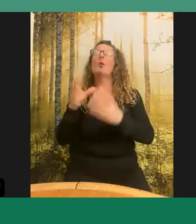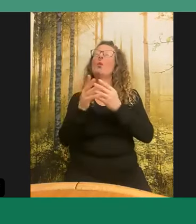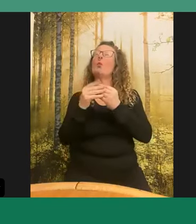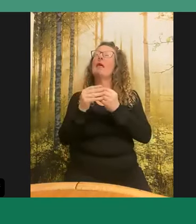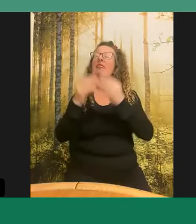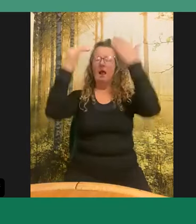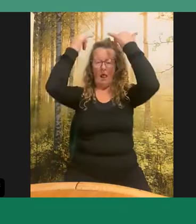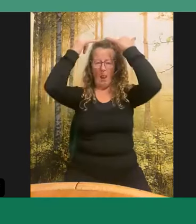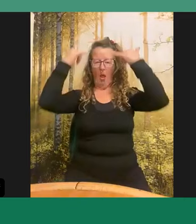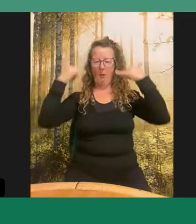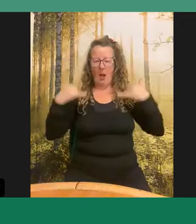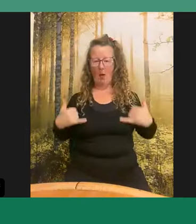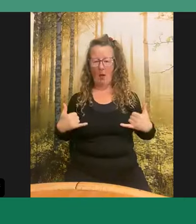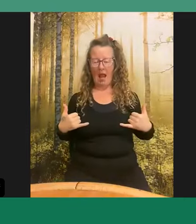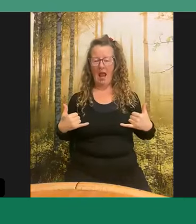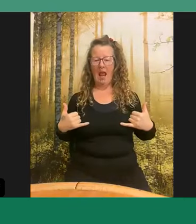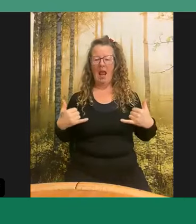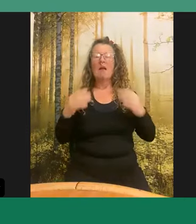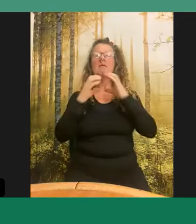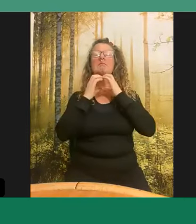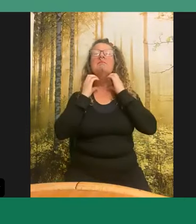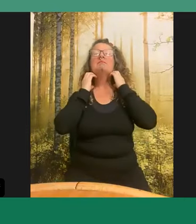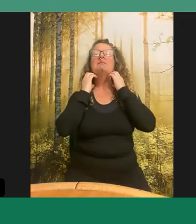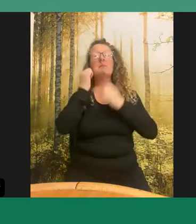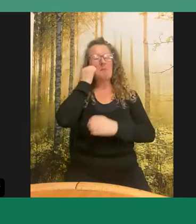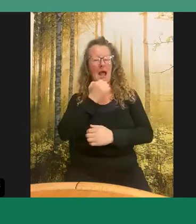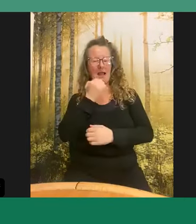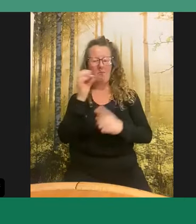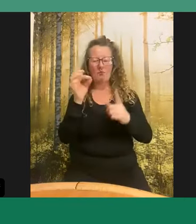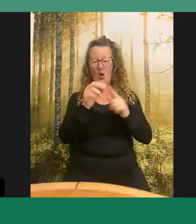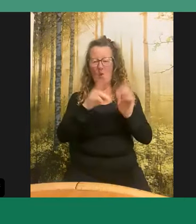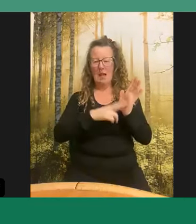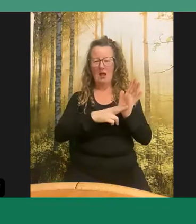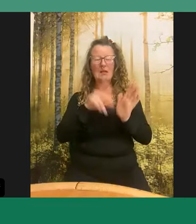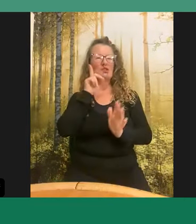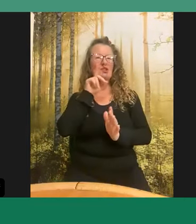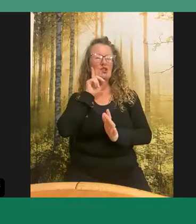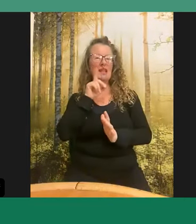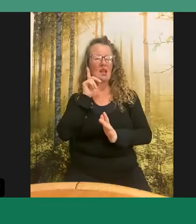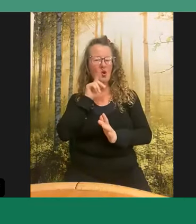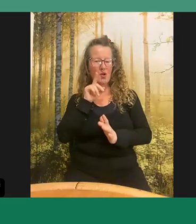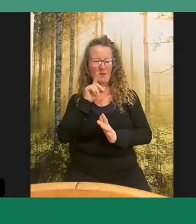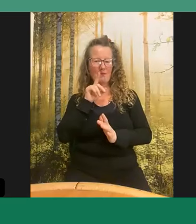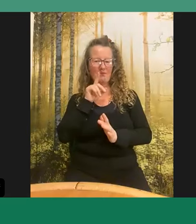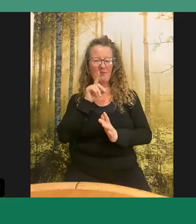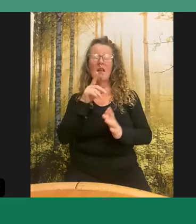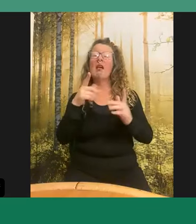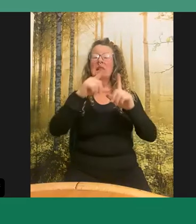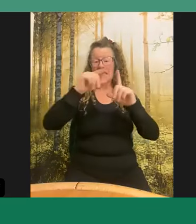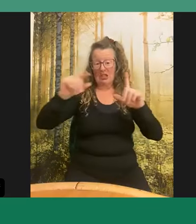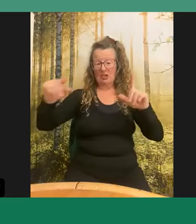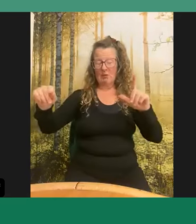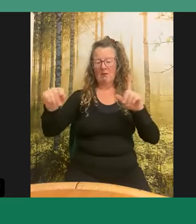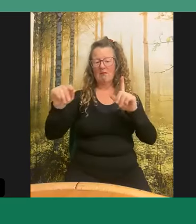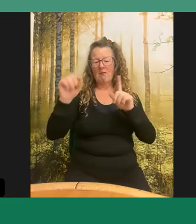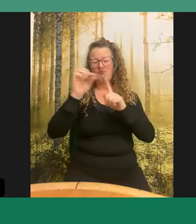a turtleneck and a silver necklace. My pronouns are she, her. This event launches Up Project's latest digital project, Rashmi by Sonia E